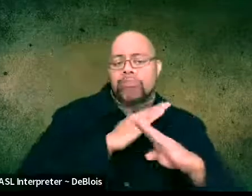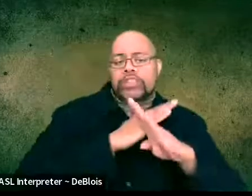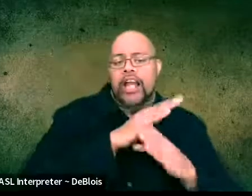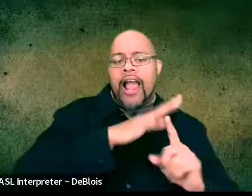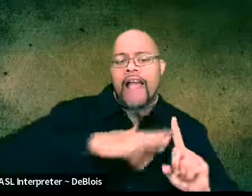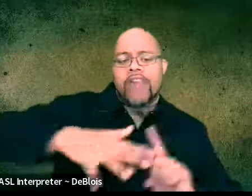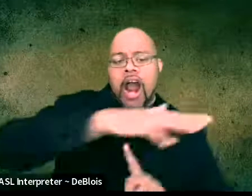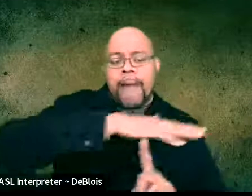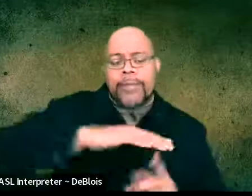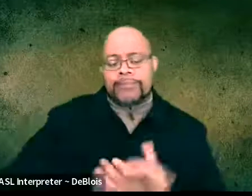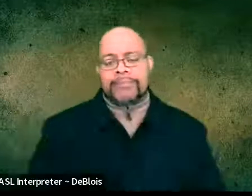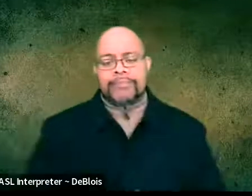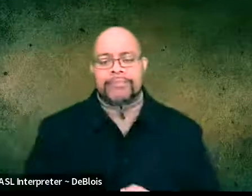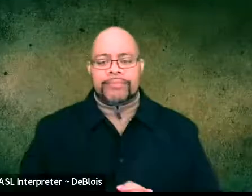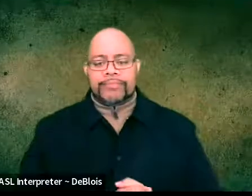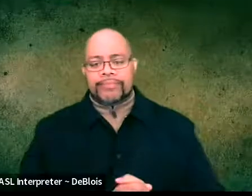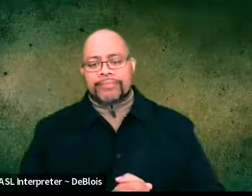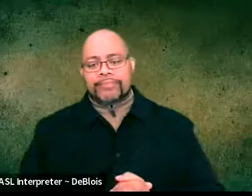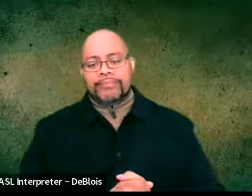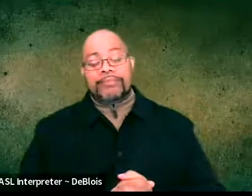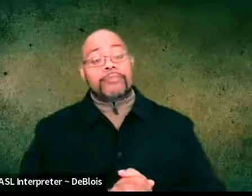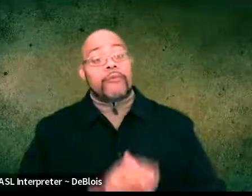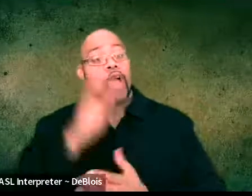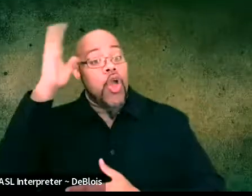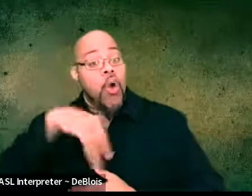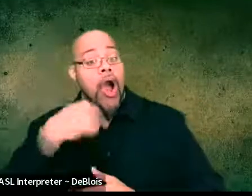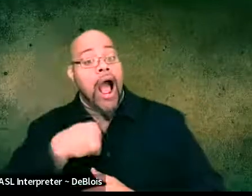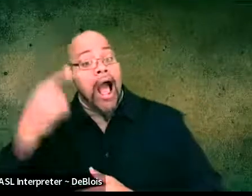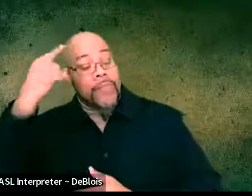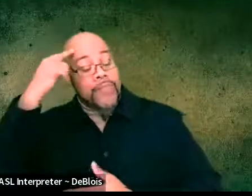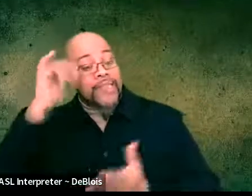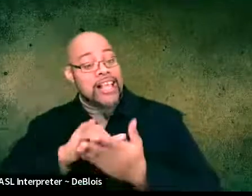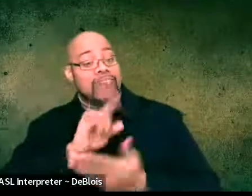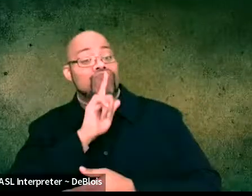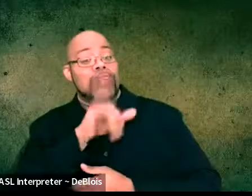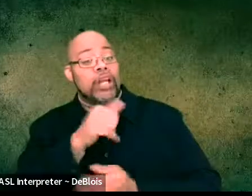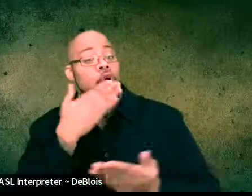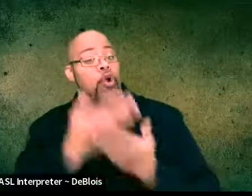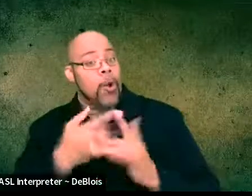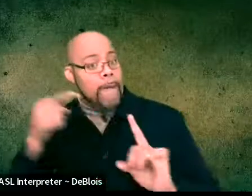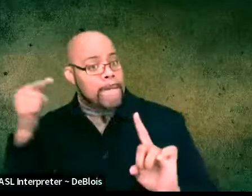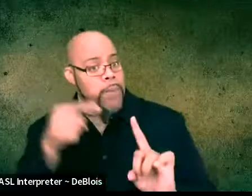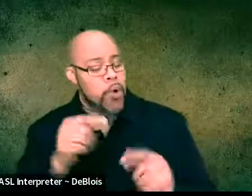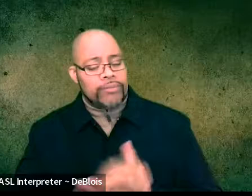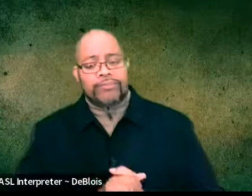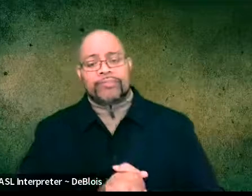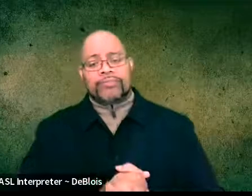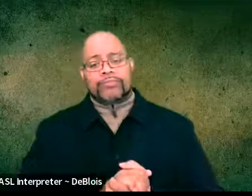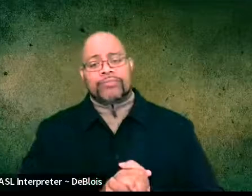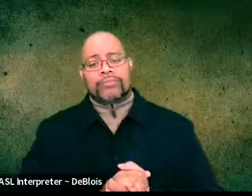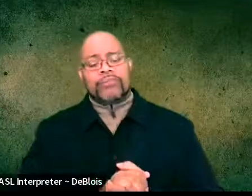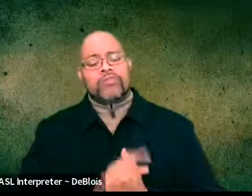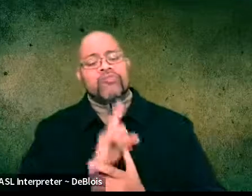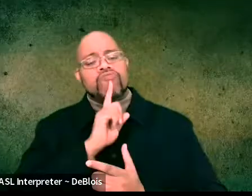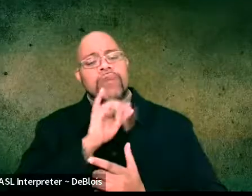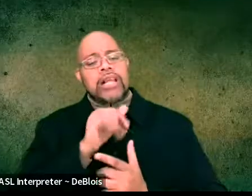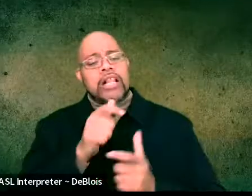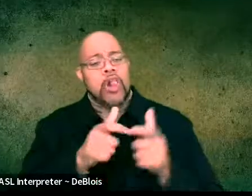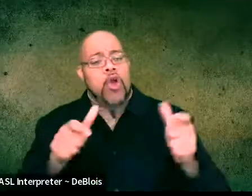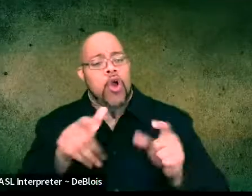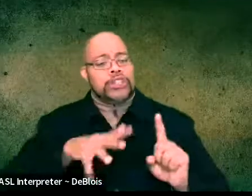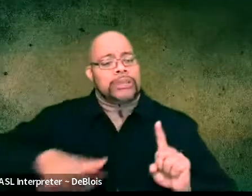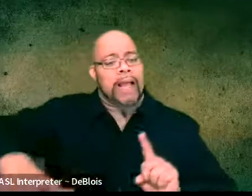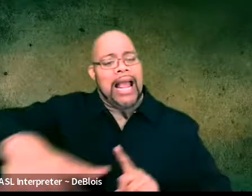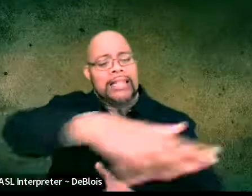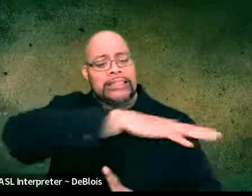environment. Yeah, you know what? I think that is a really good point in a really large space